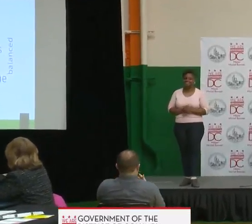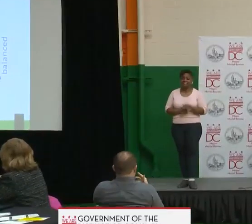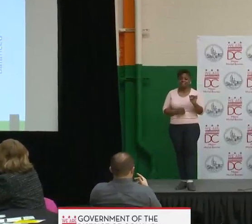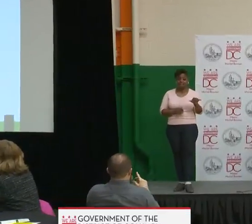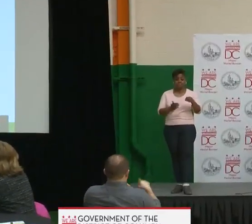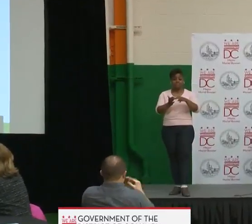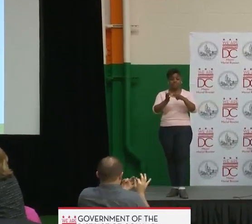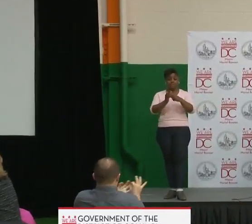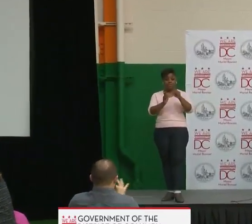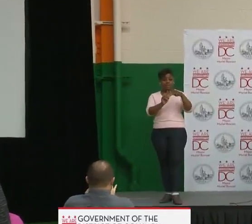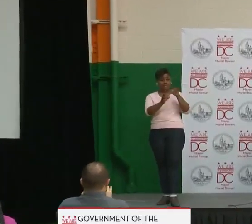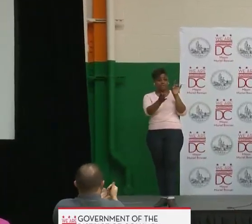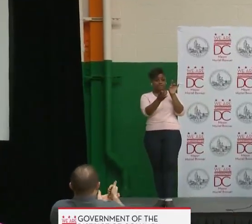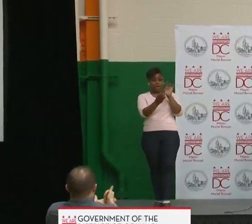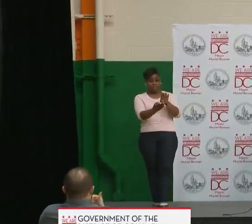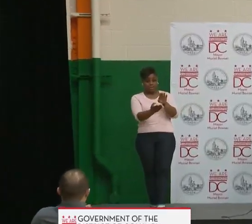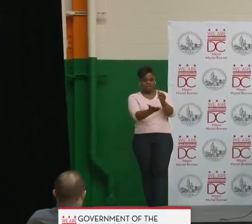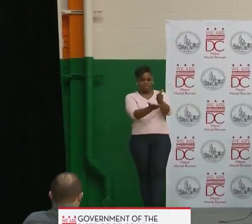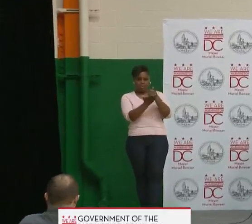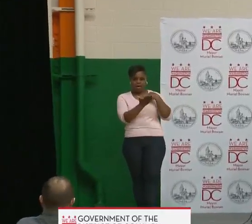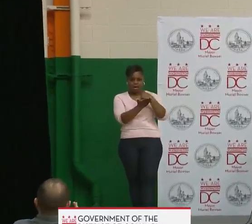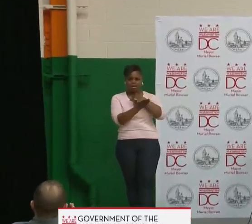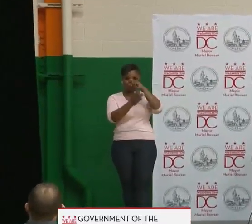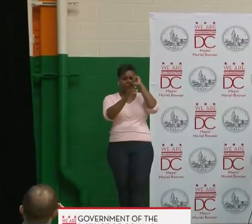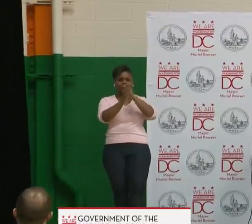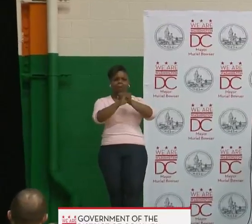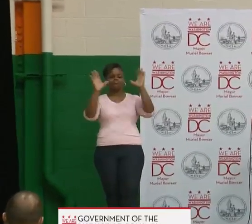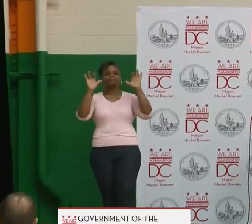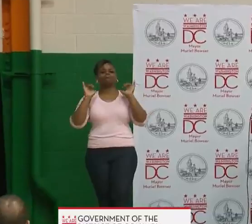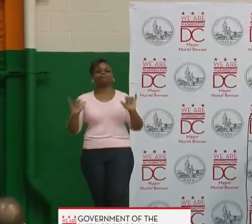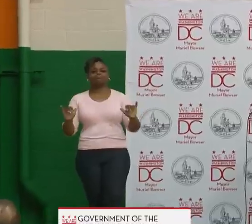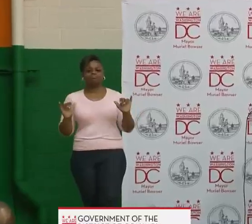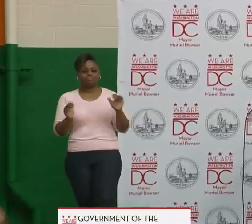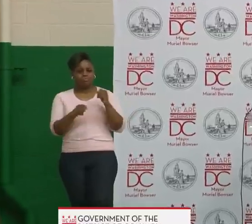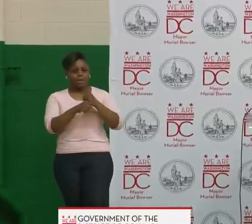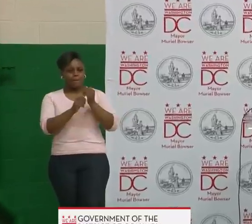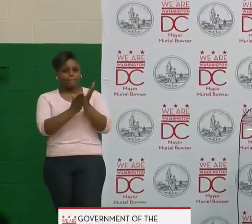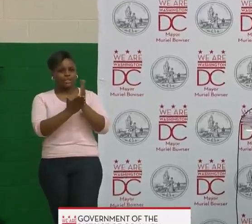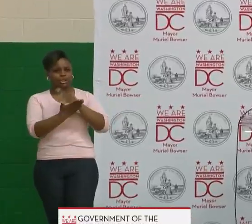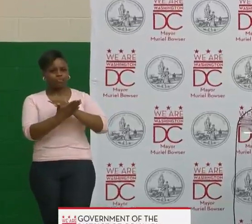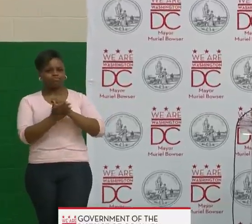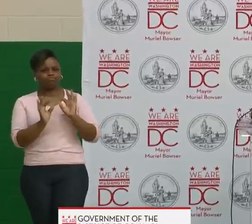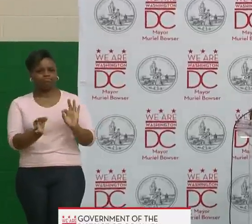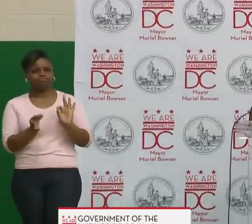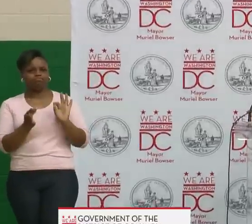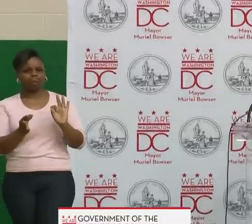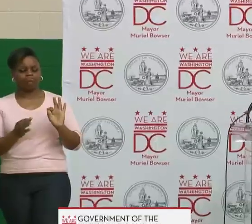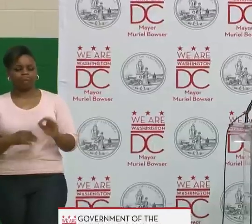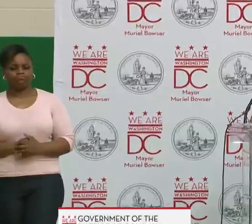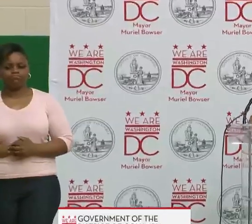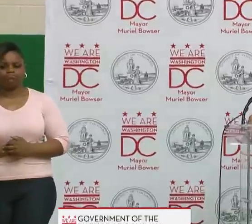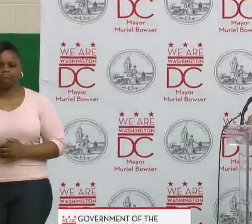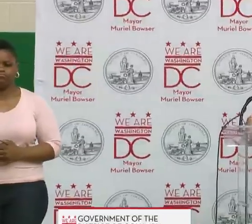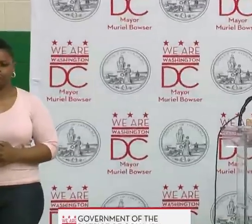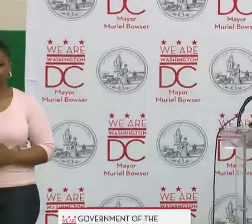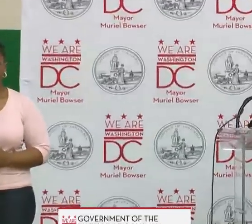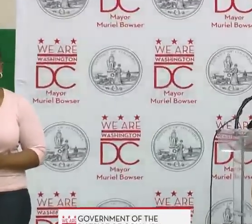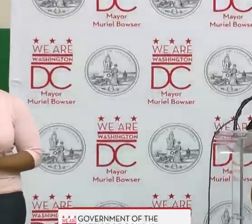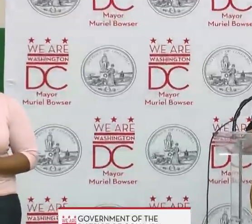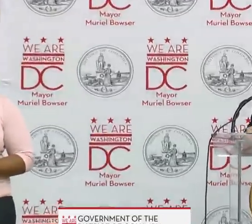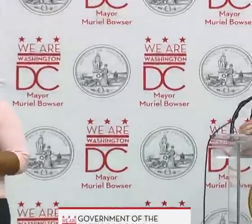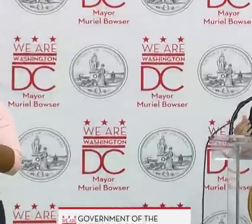the budget. So we have a complex budget. We have a budget that we want to make sure ensures opportunity, invest in opportunities for residents in all eight